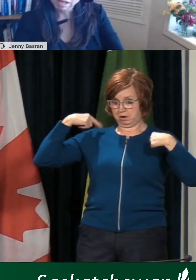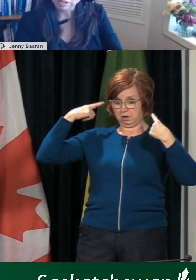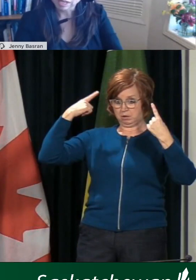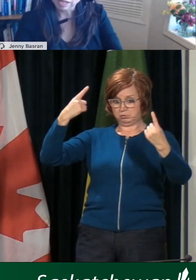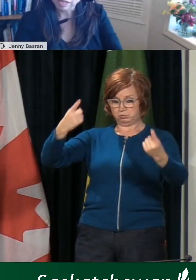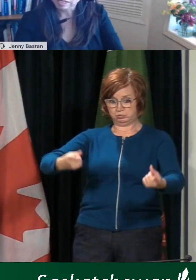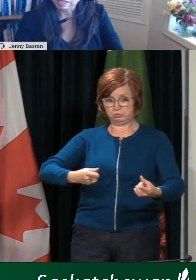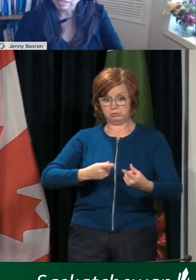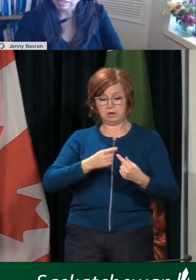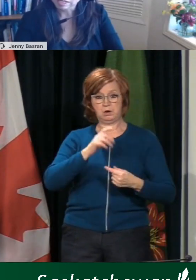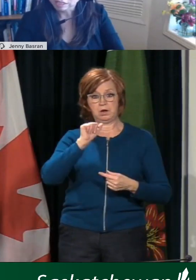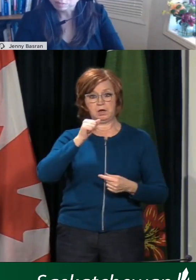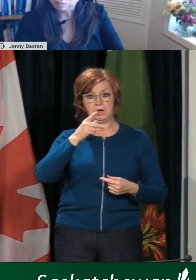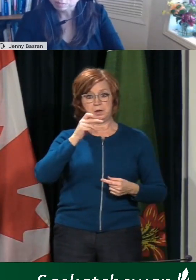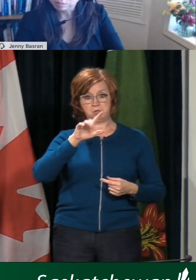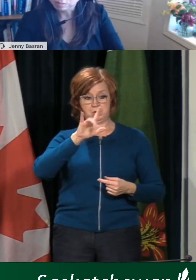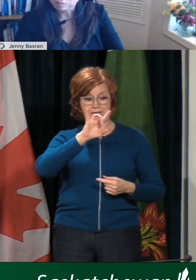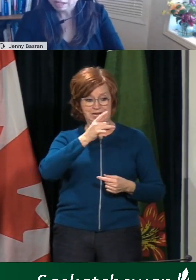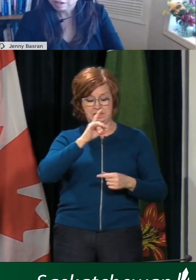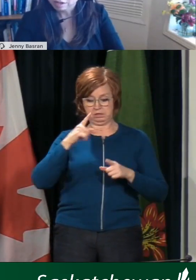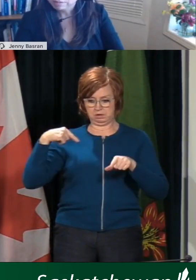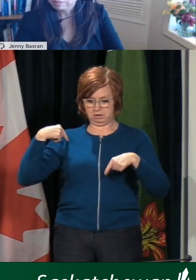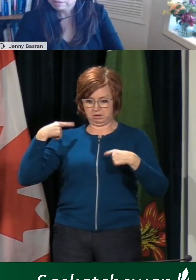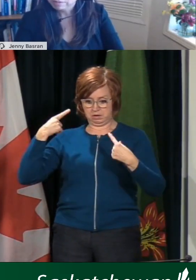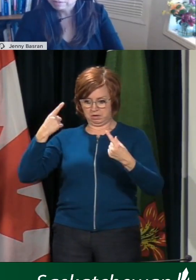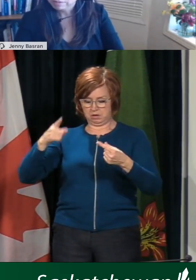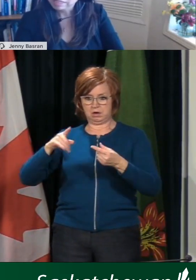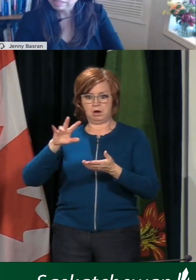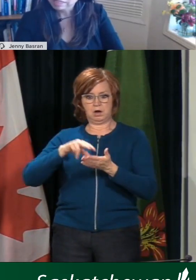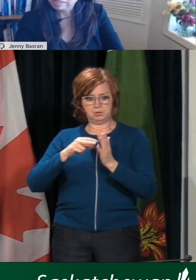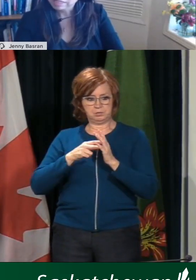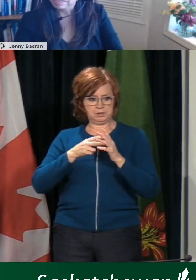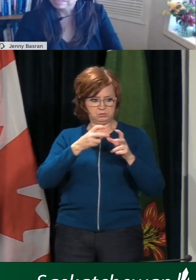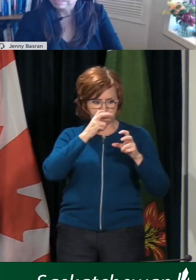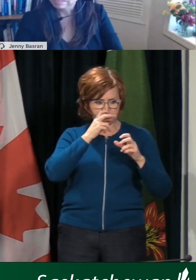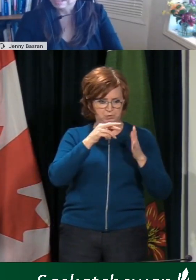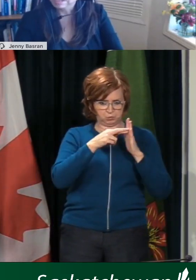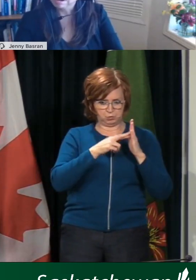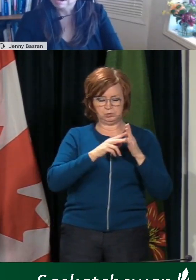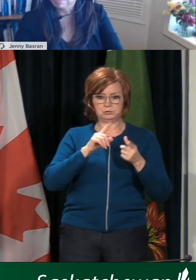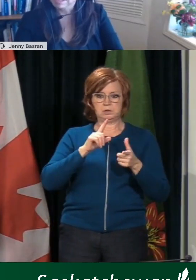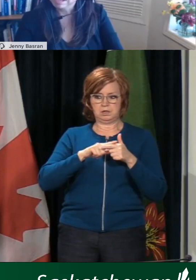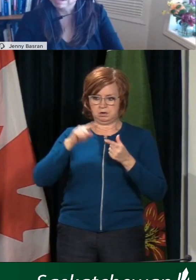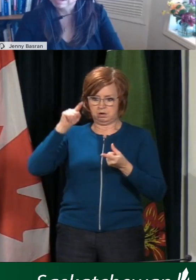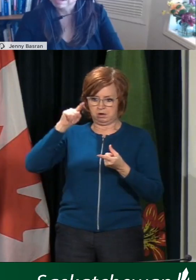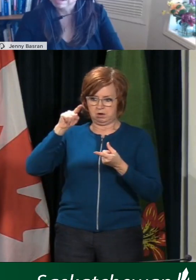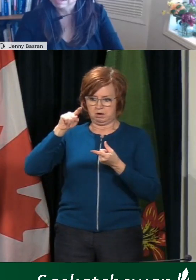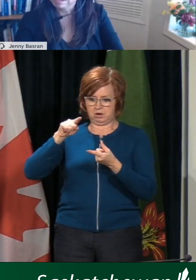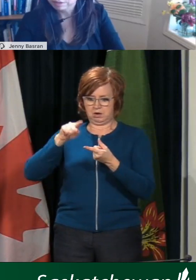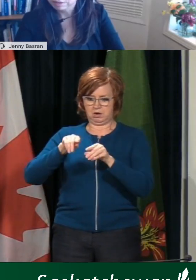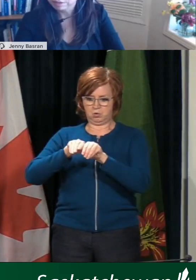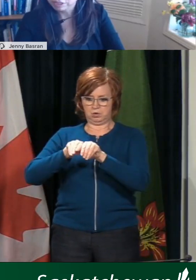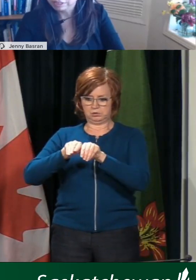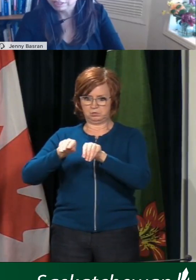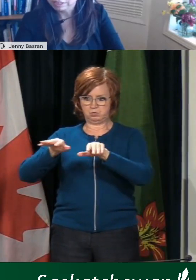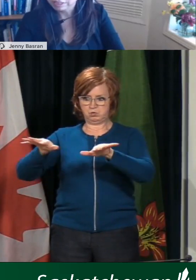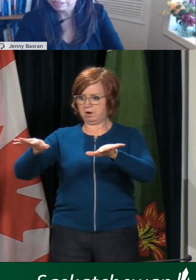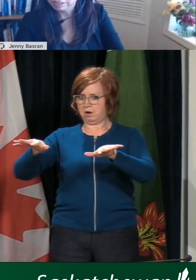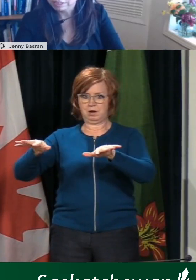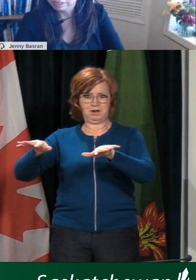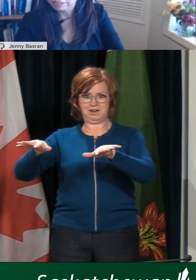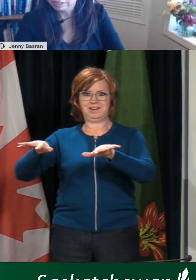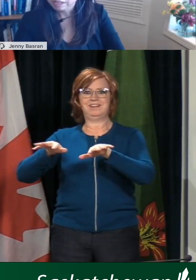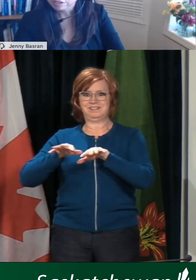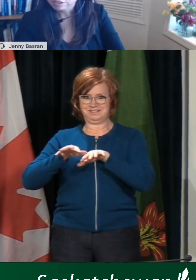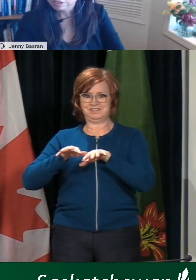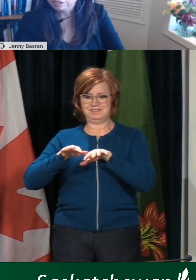doing at decreasing the spread. And it also reflects how well we as a public are complying with the restrictions in place.